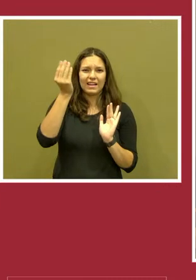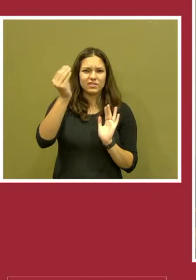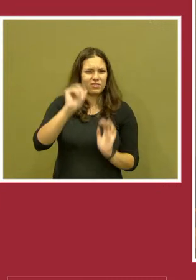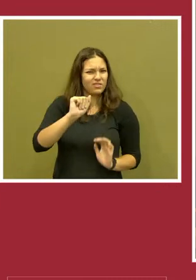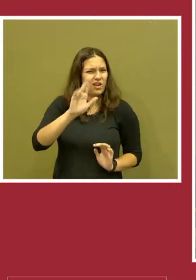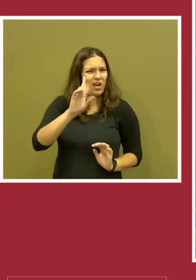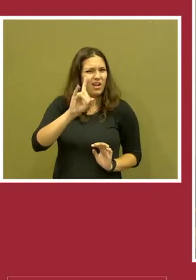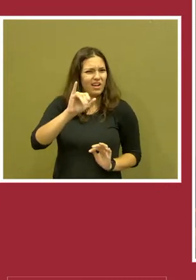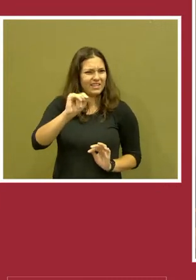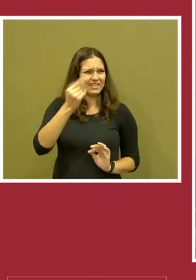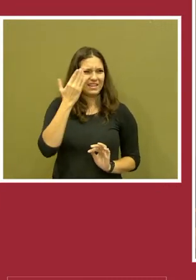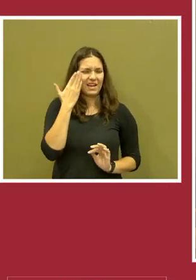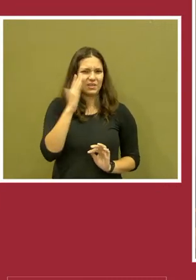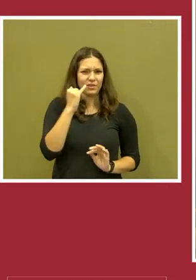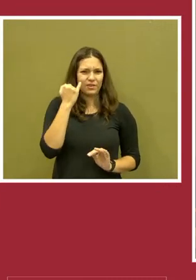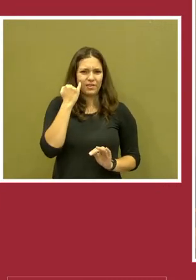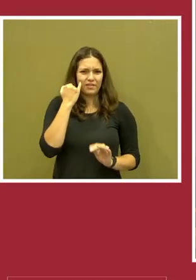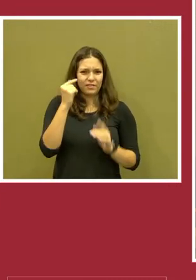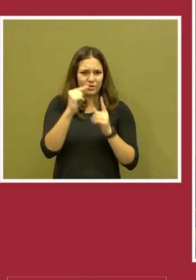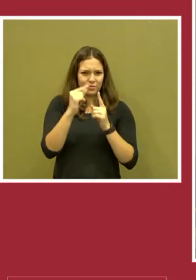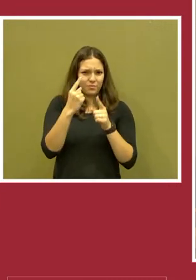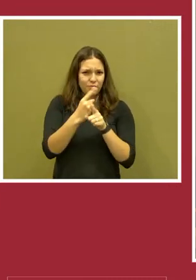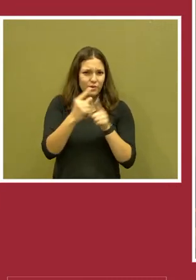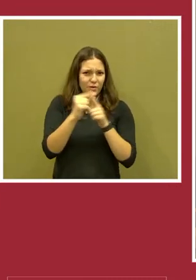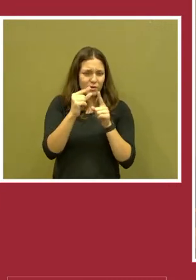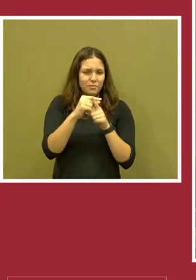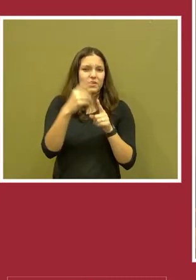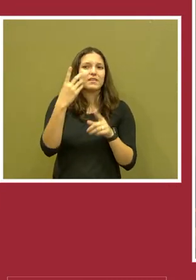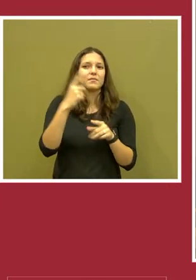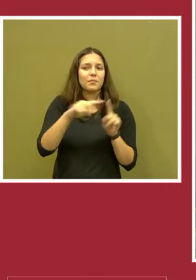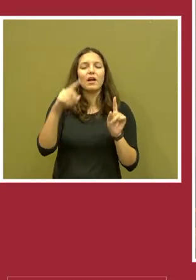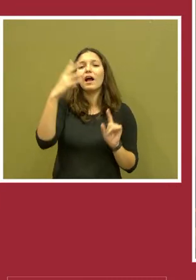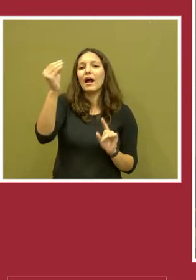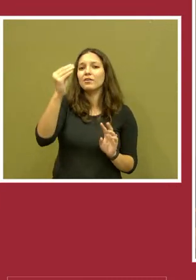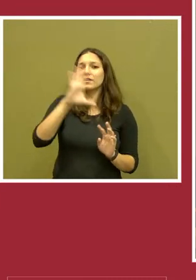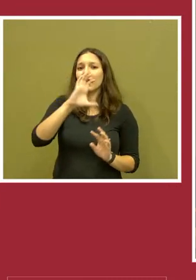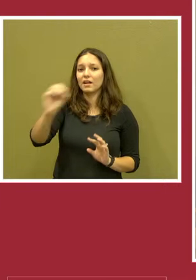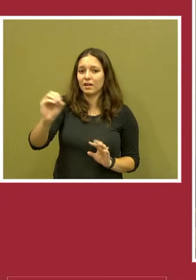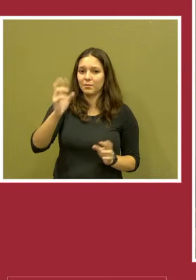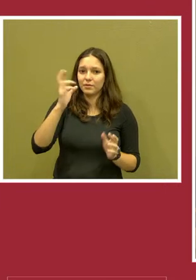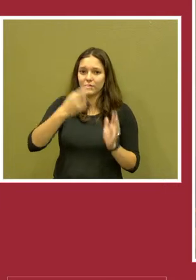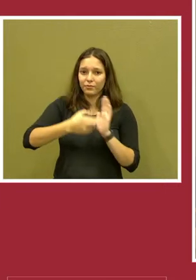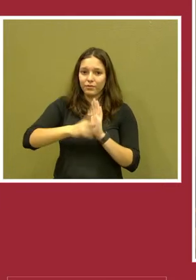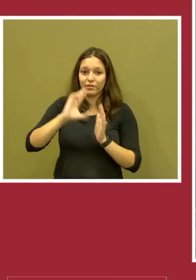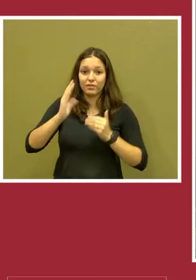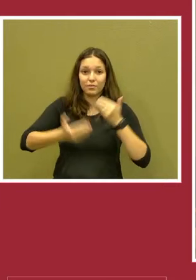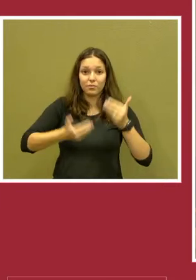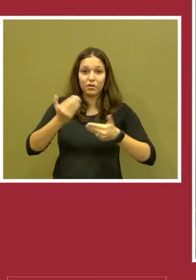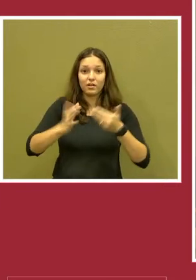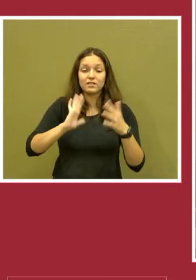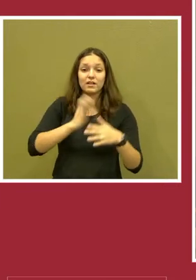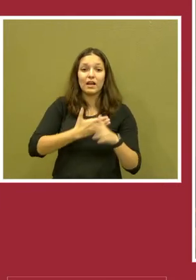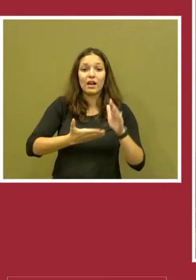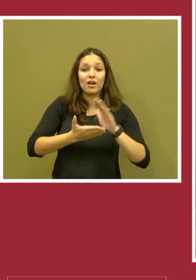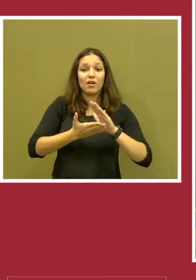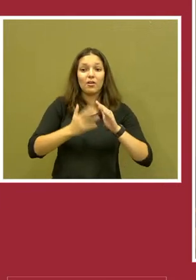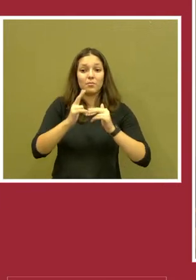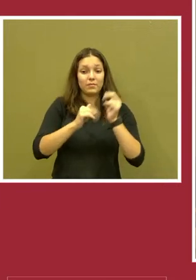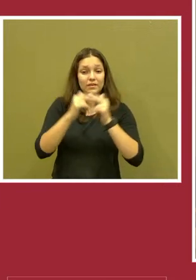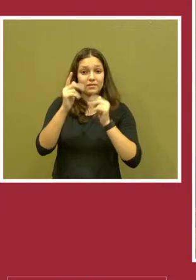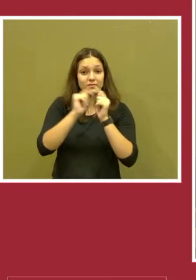audit is the right word, Laura, but to have an external company review the process that our facilities team goes